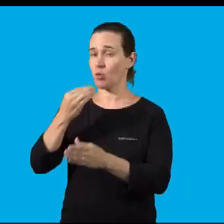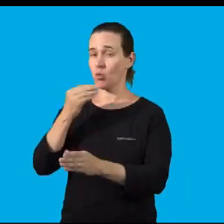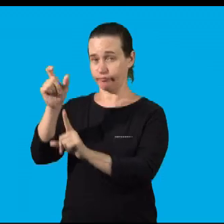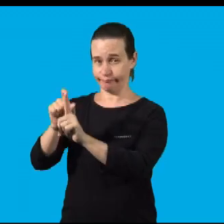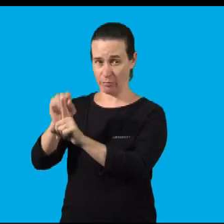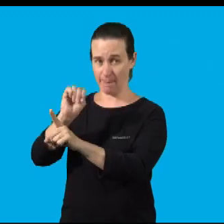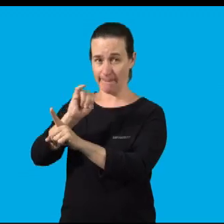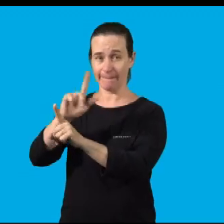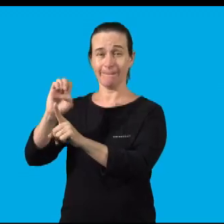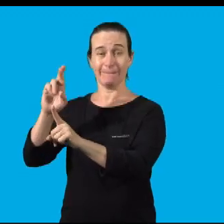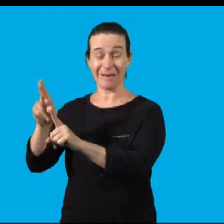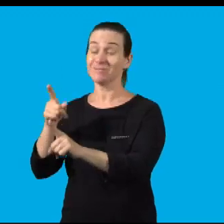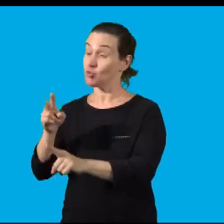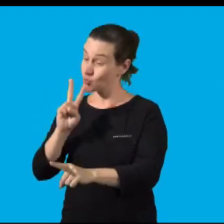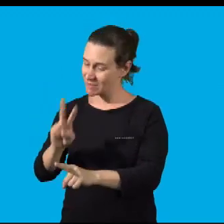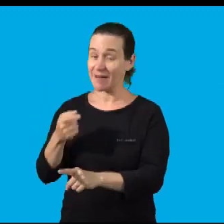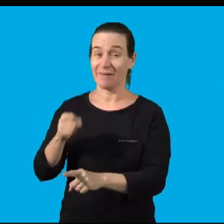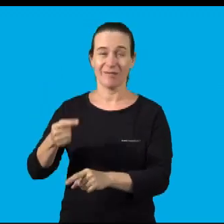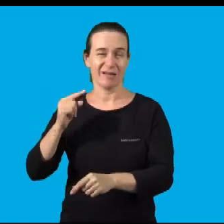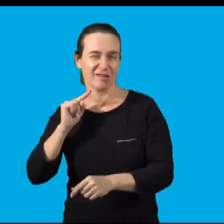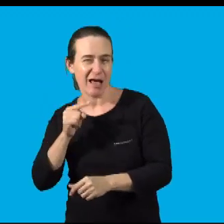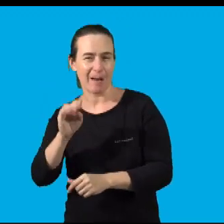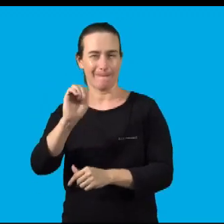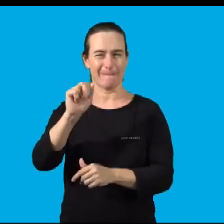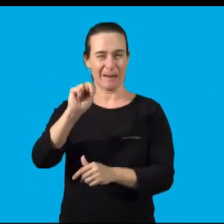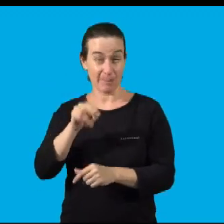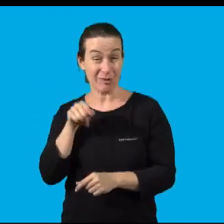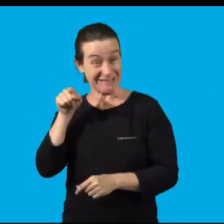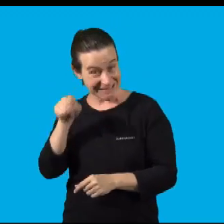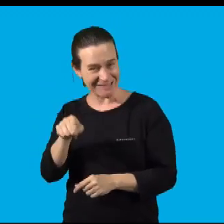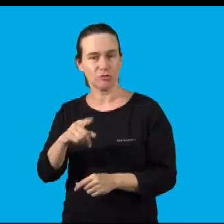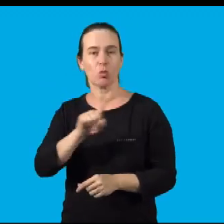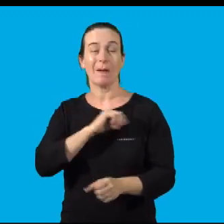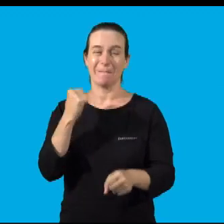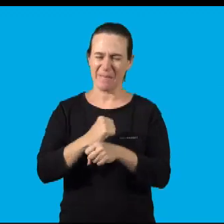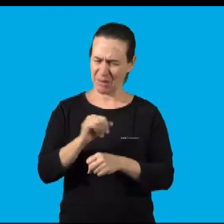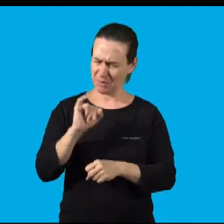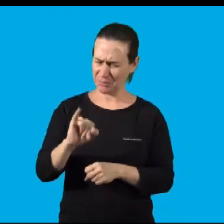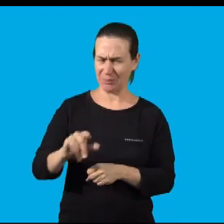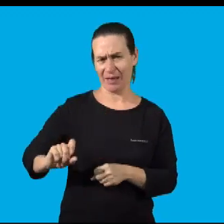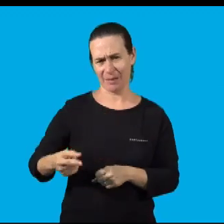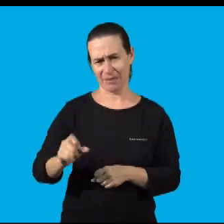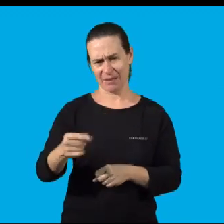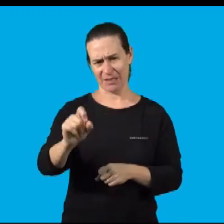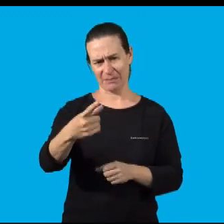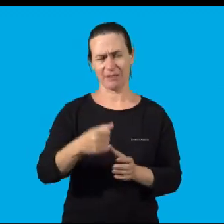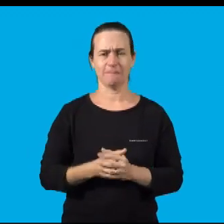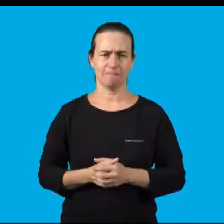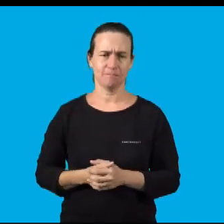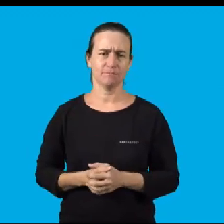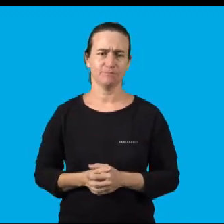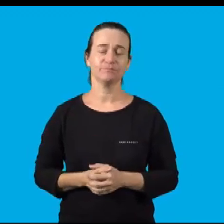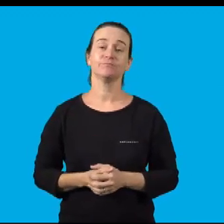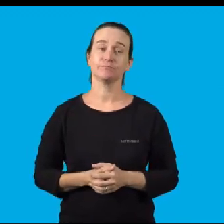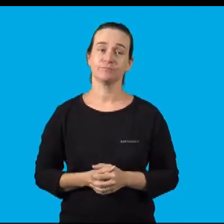it is evident that deception and manipulation are responsible for much of the tragedy that ensues. And